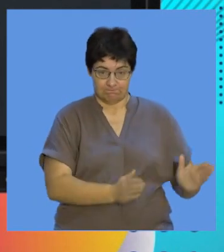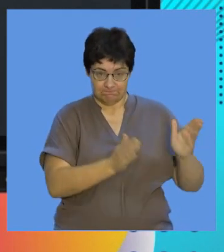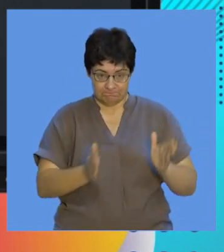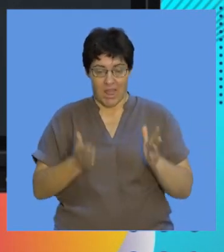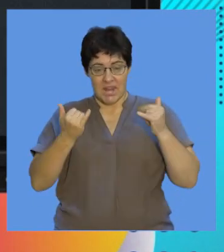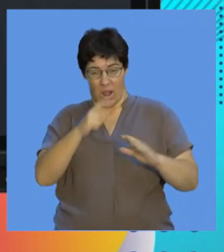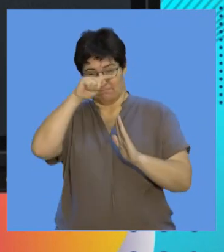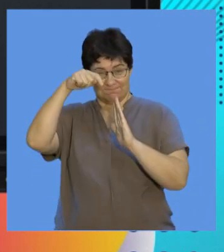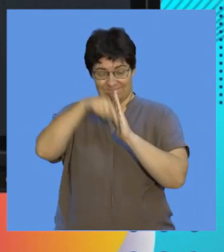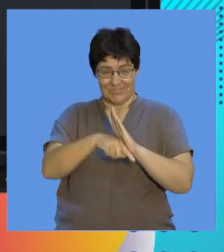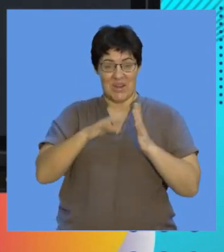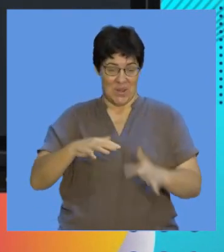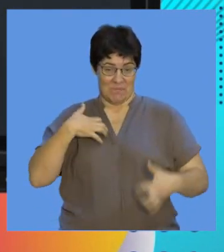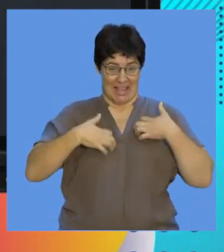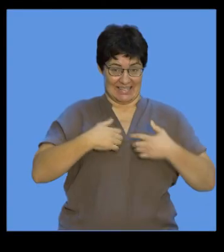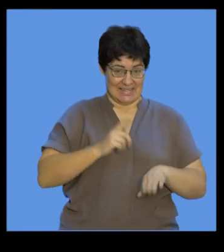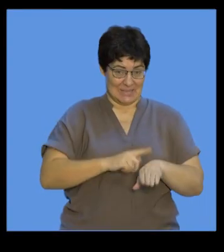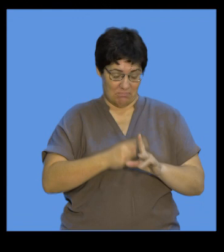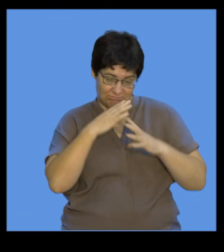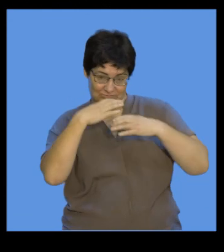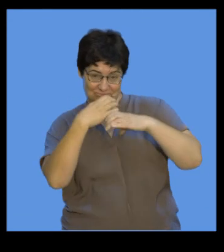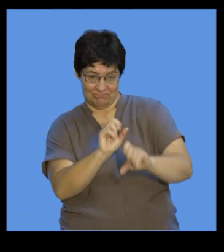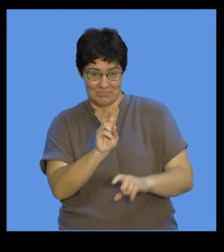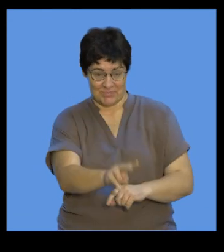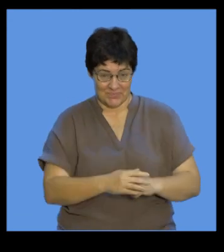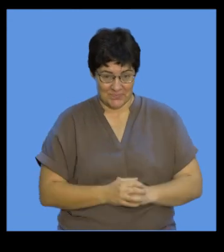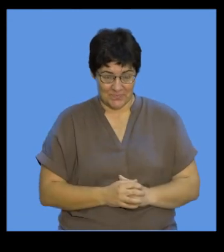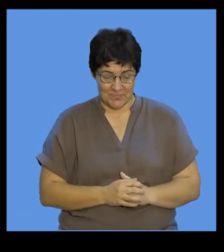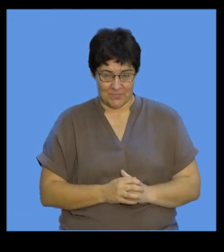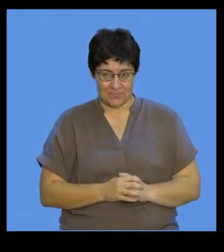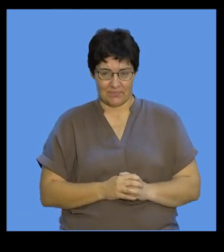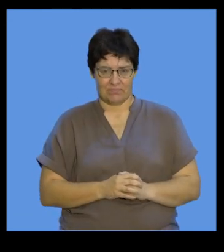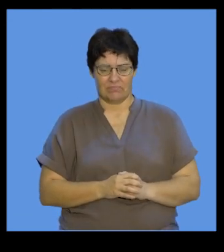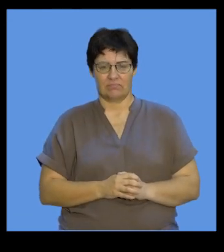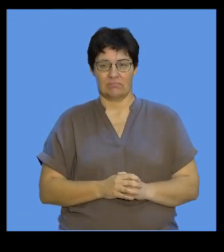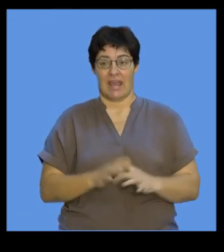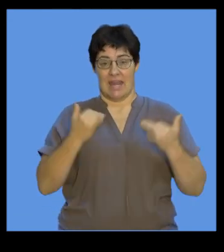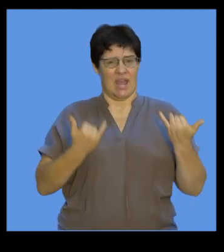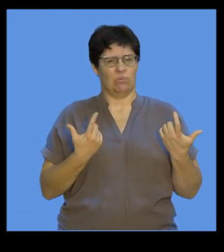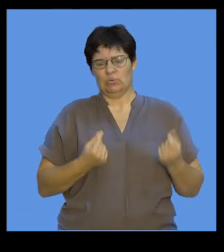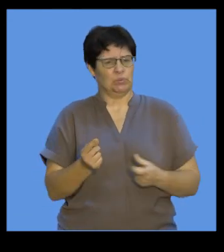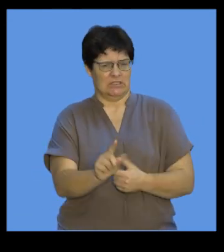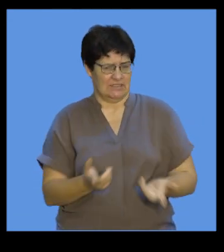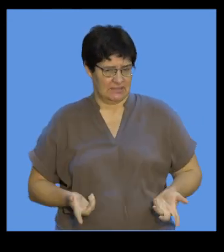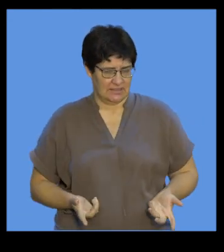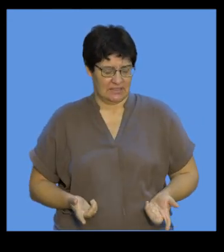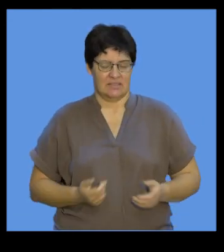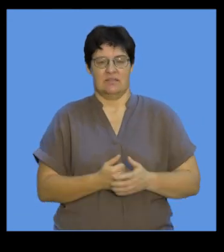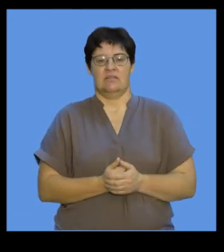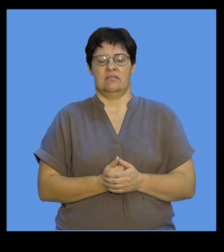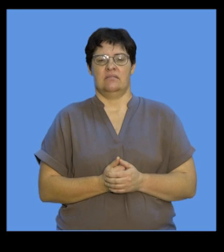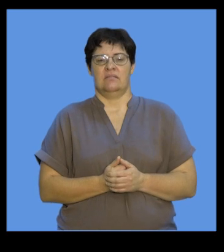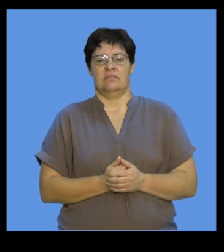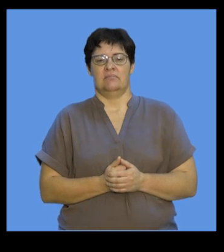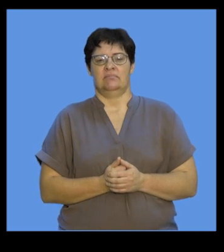detail so we get to the exciting part. Okay, so what we're going to do is we're now going to